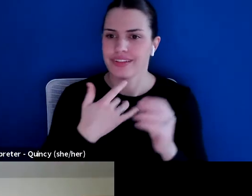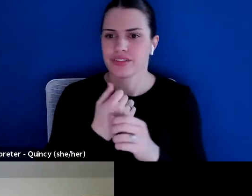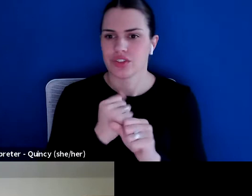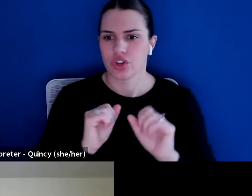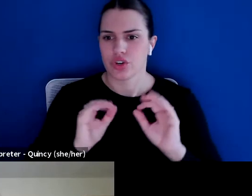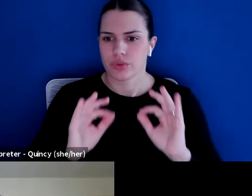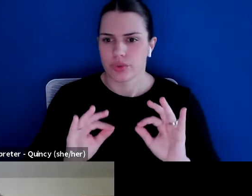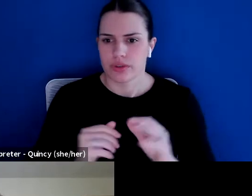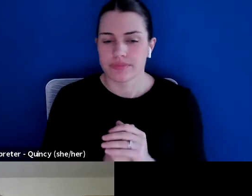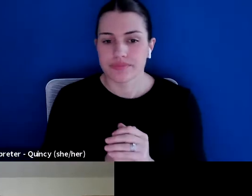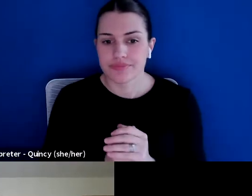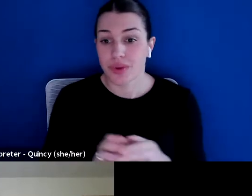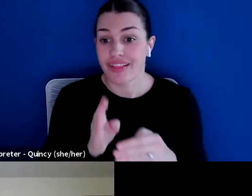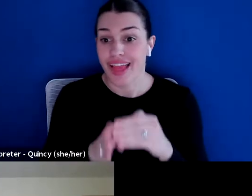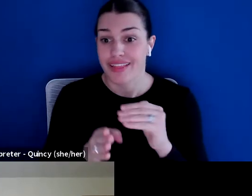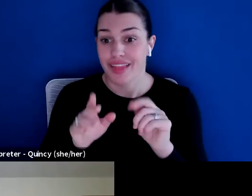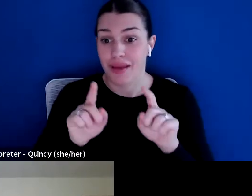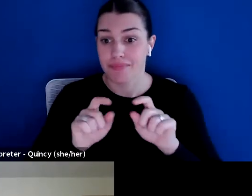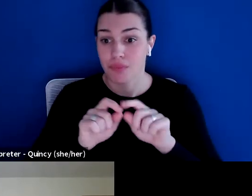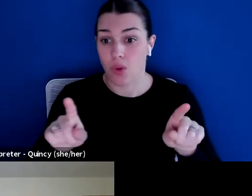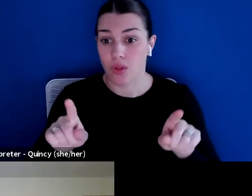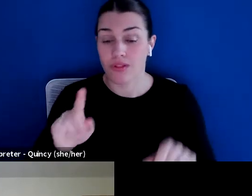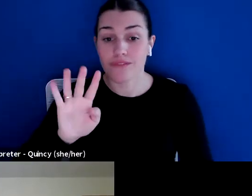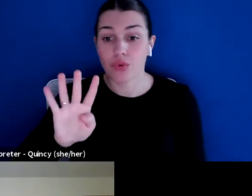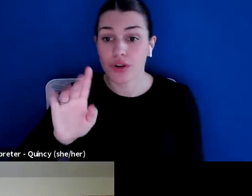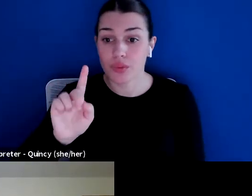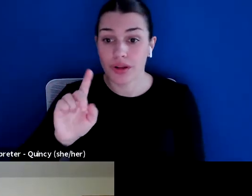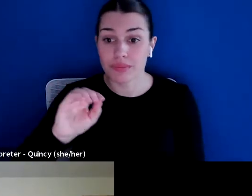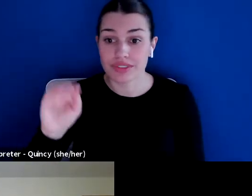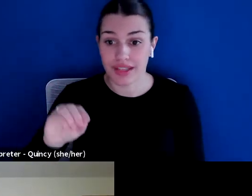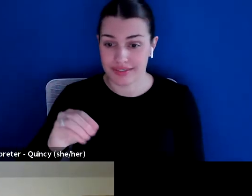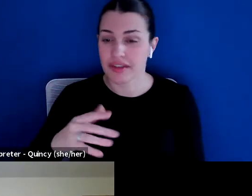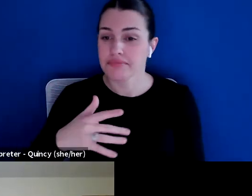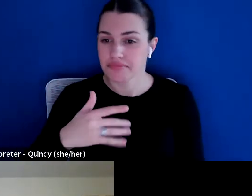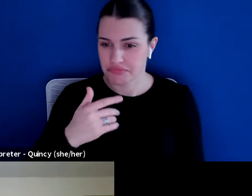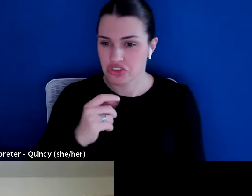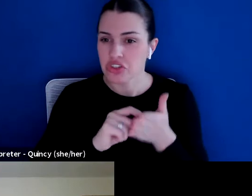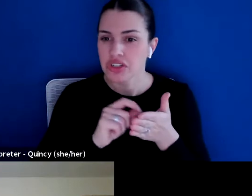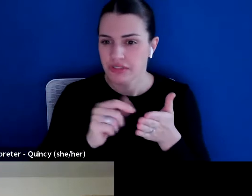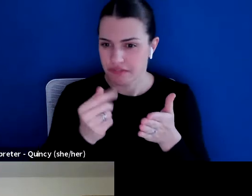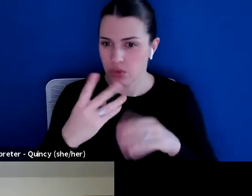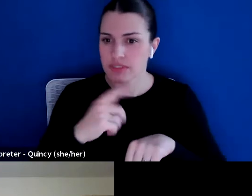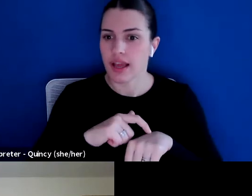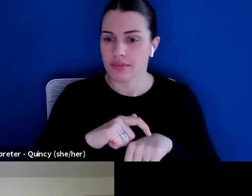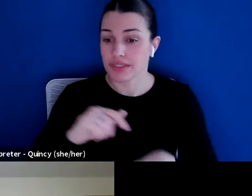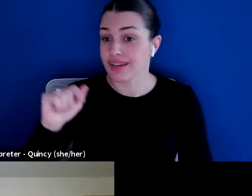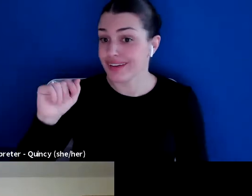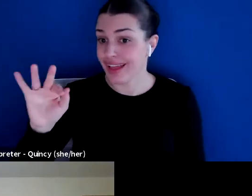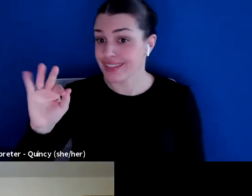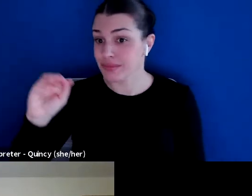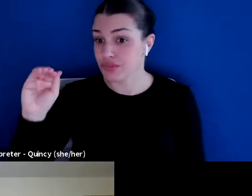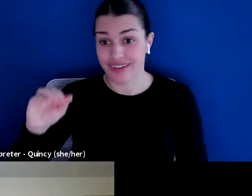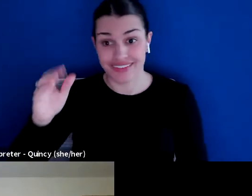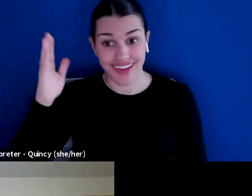So it looks like 41% of us said that I've journaled a few times in my life. 19% said that they've never journaled